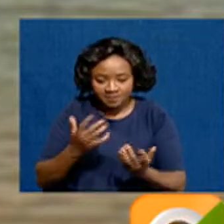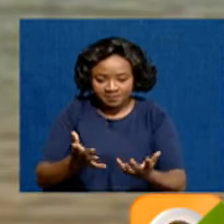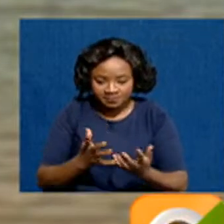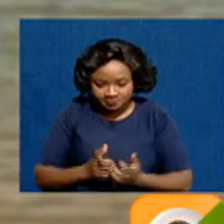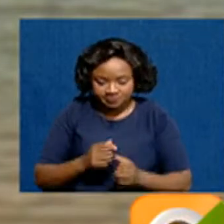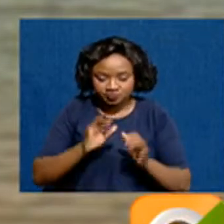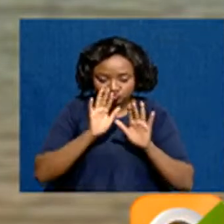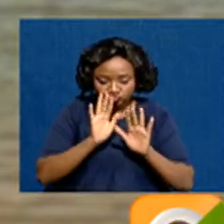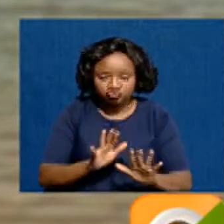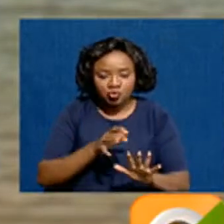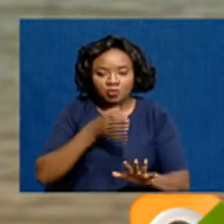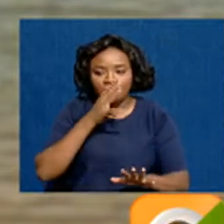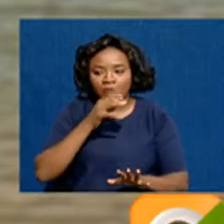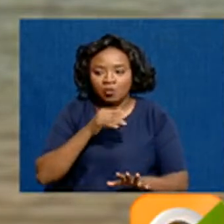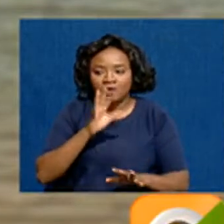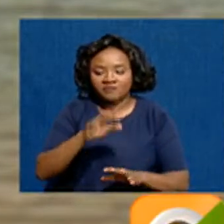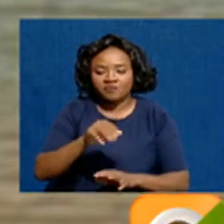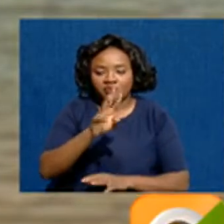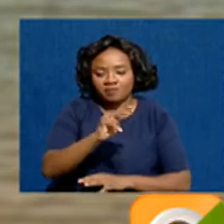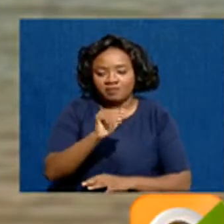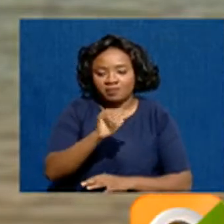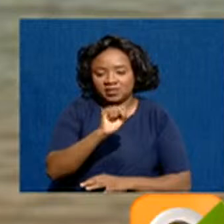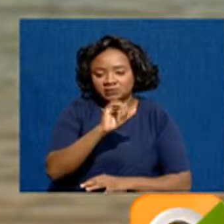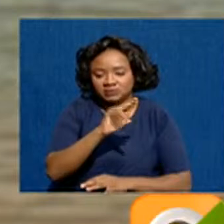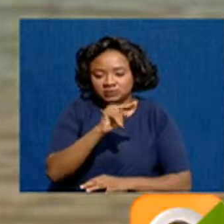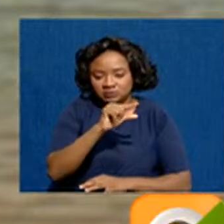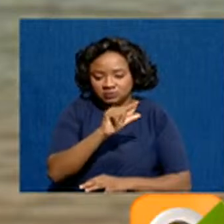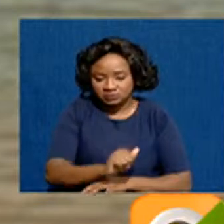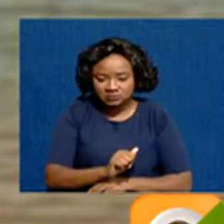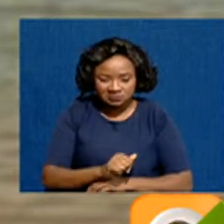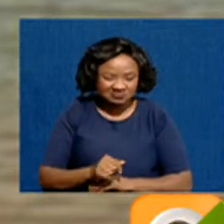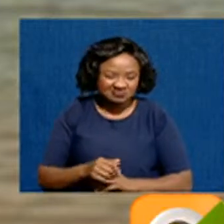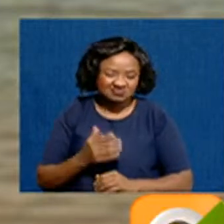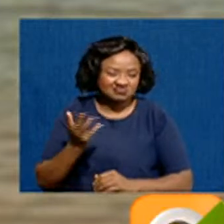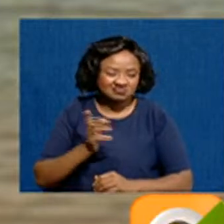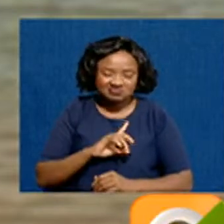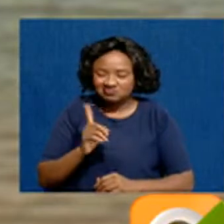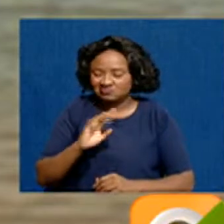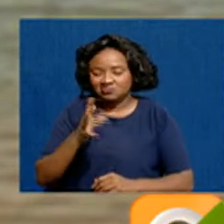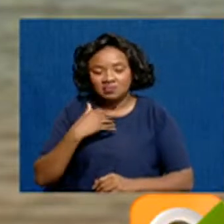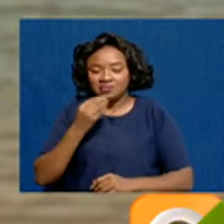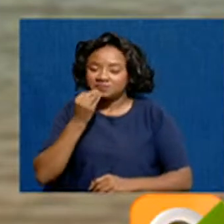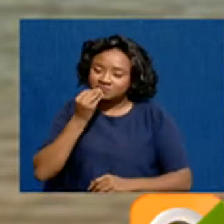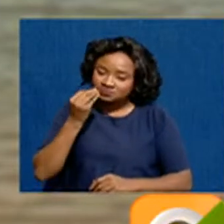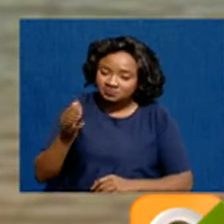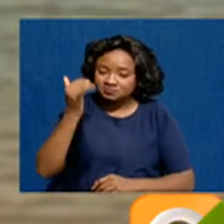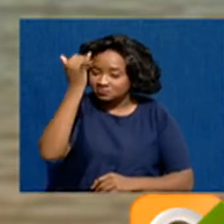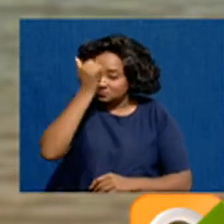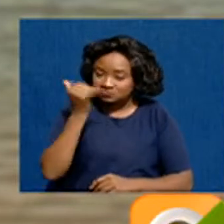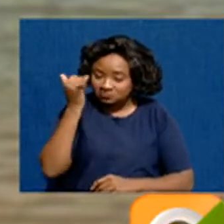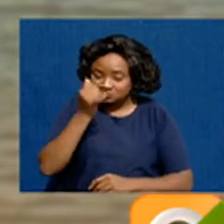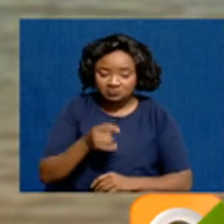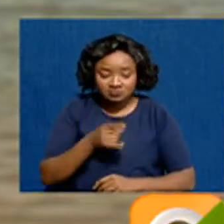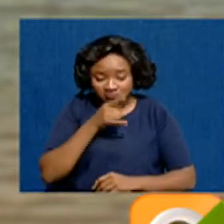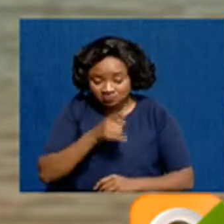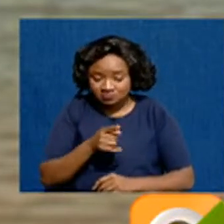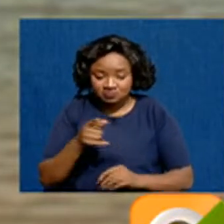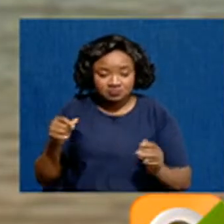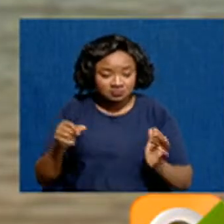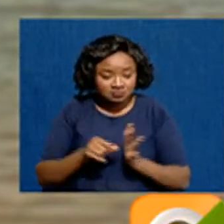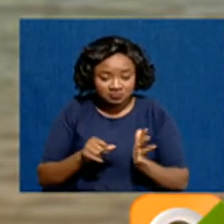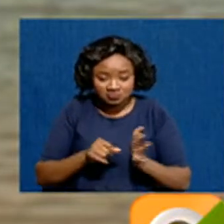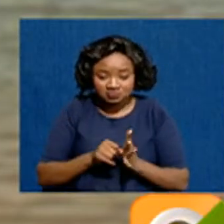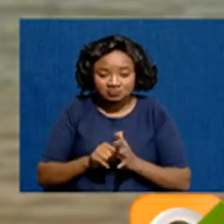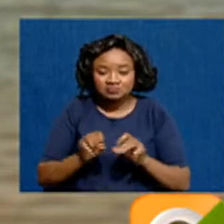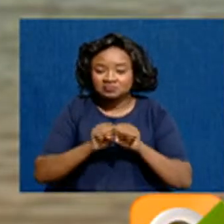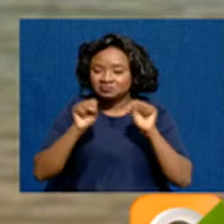the flooding from Masinga and so forth. Let me tell you, Yvonne, the size of the catastrophe is monumentous. All